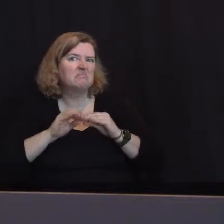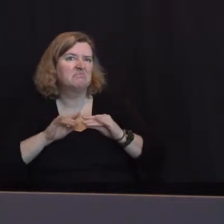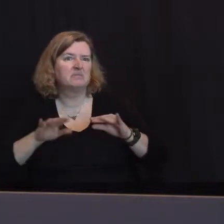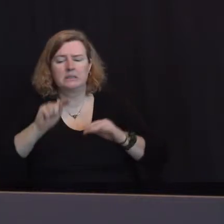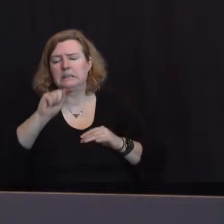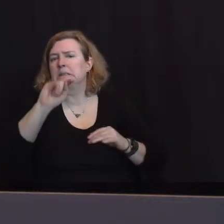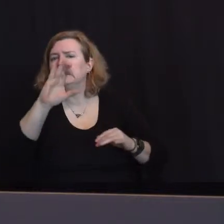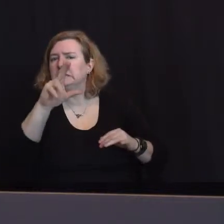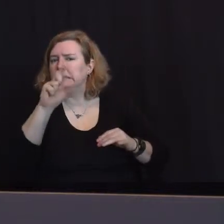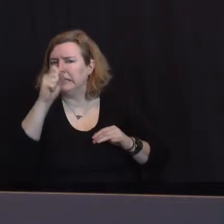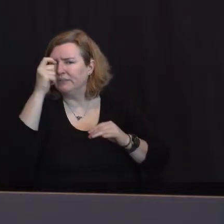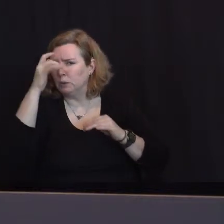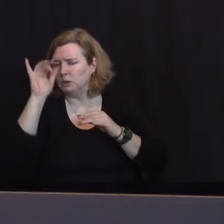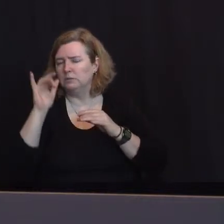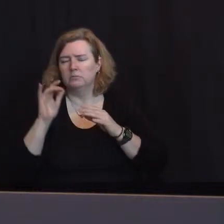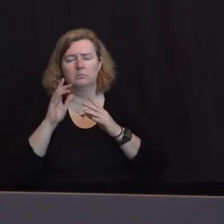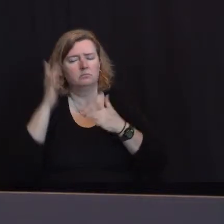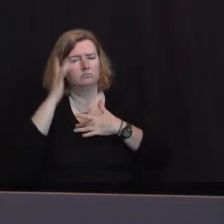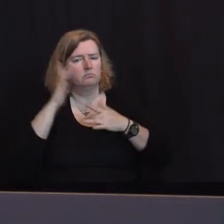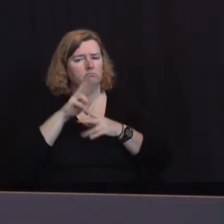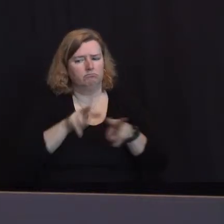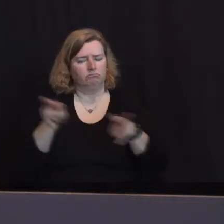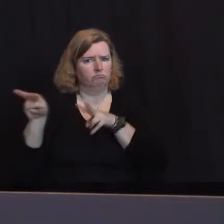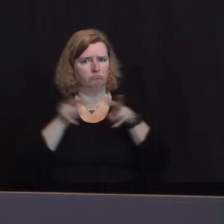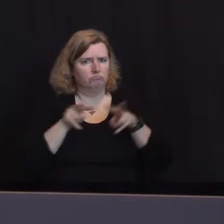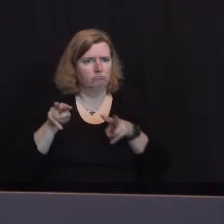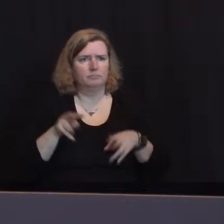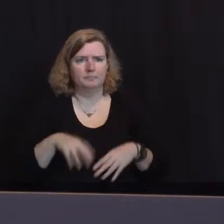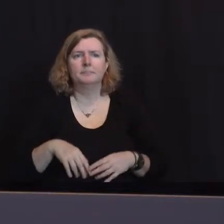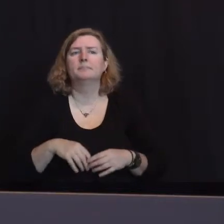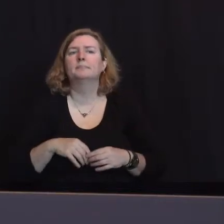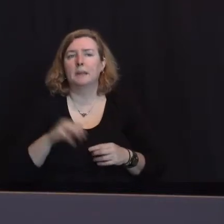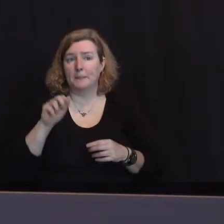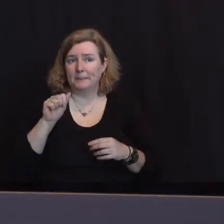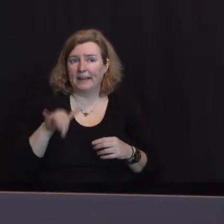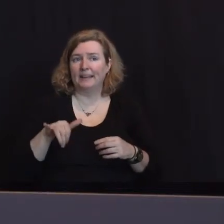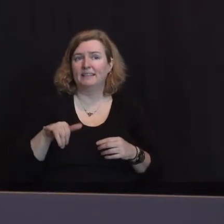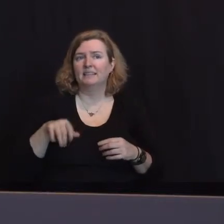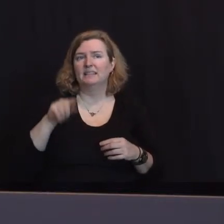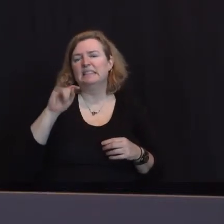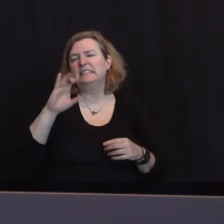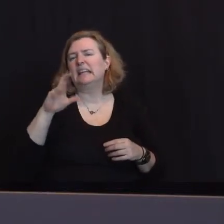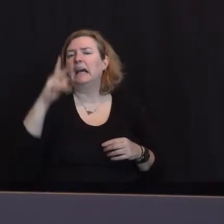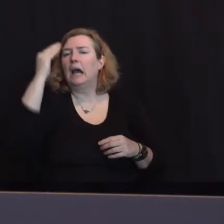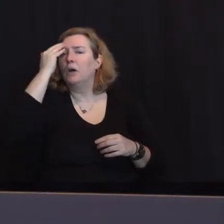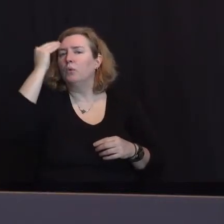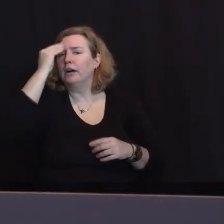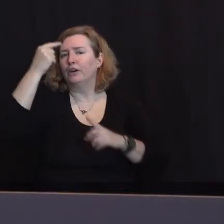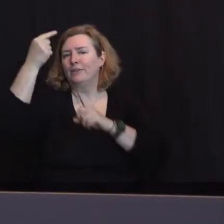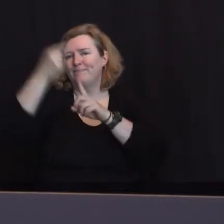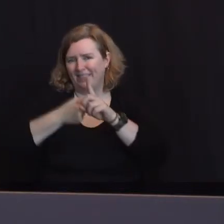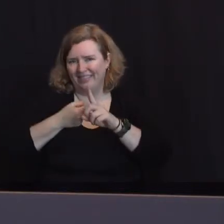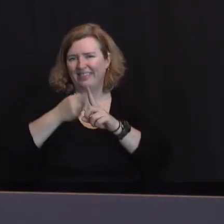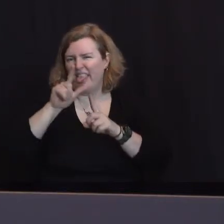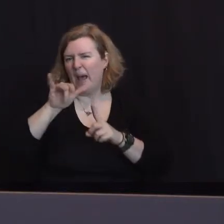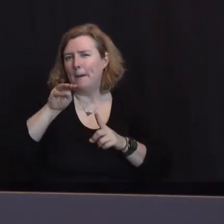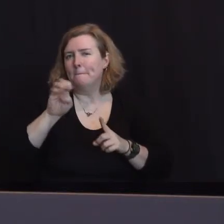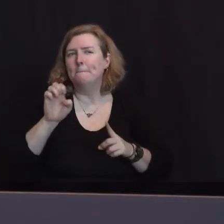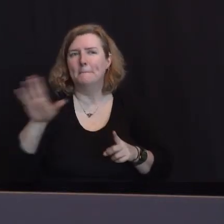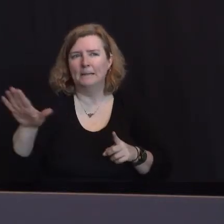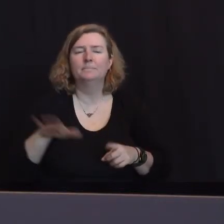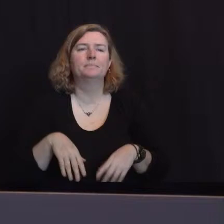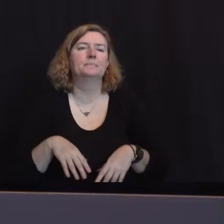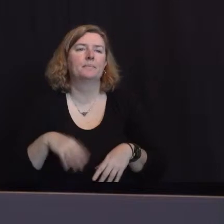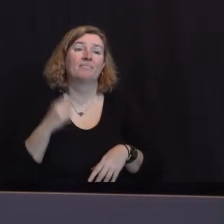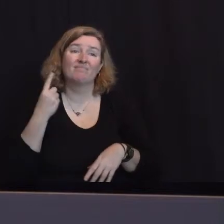time outside, it is important to take steps to protect yourself. Lyme disease accounts for 82% of all tick-borne diseases, and there were